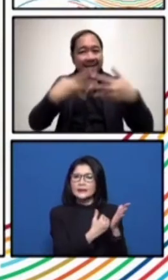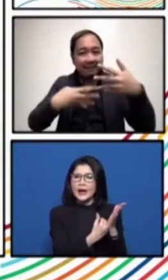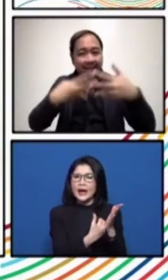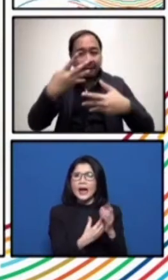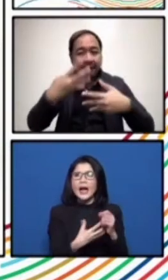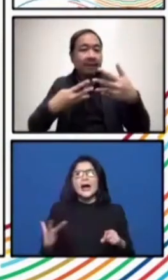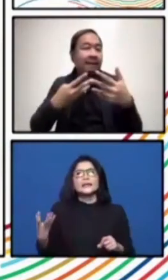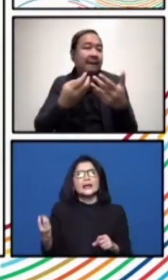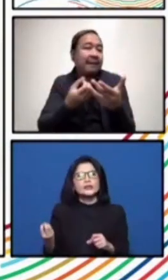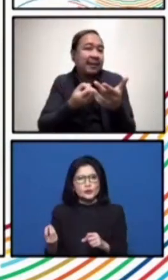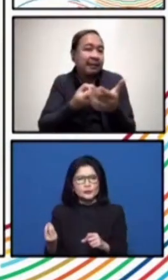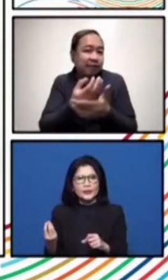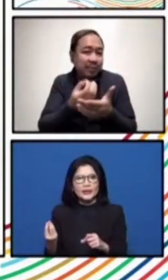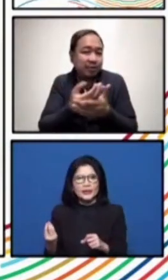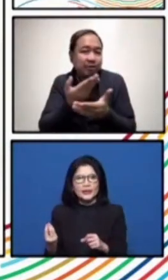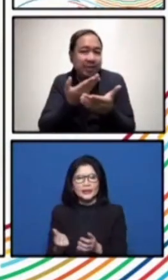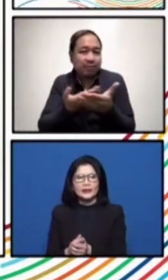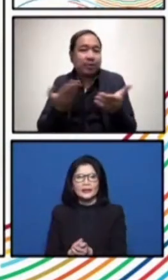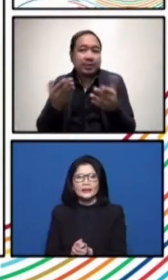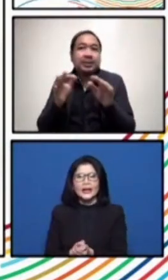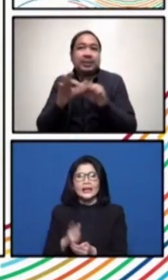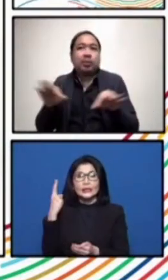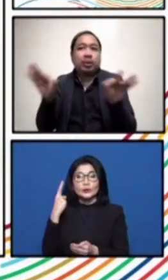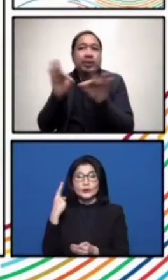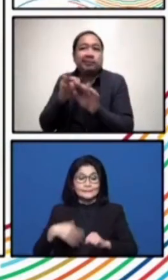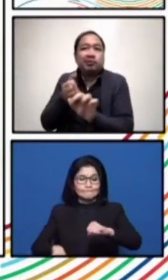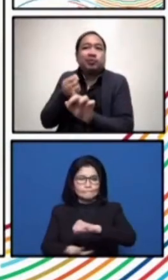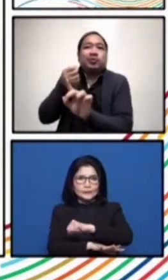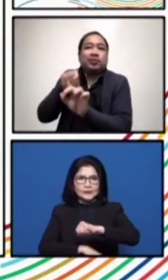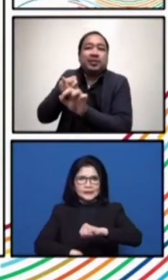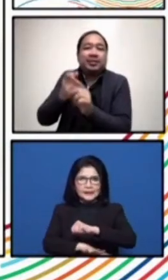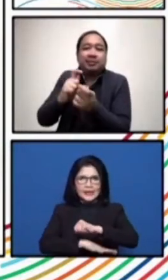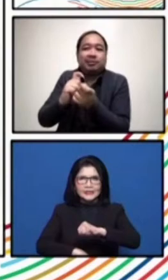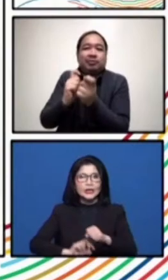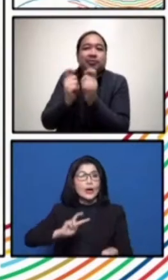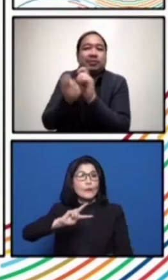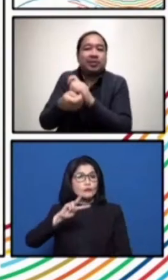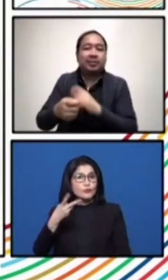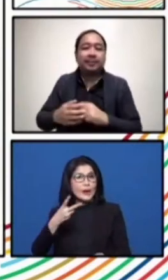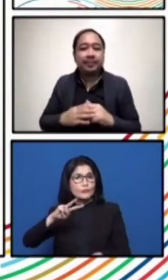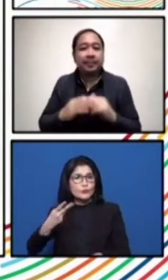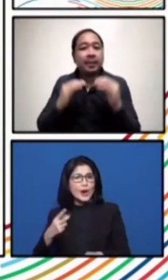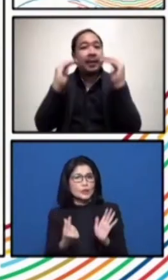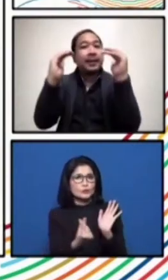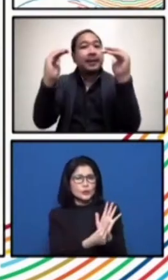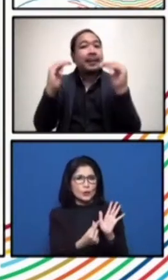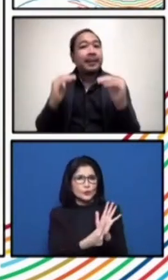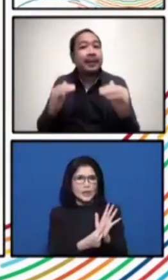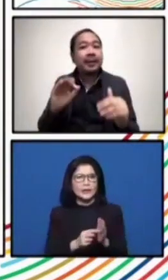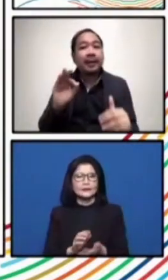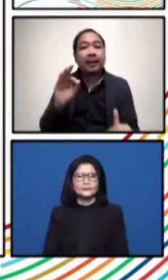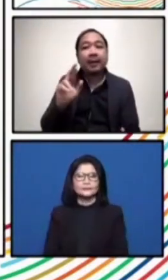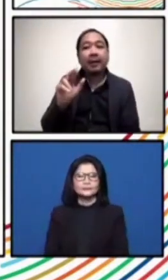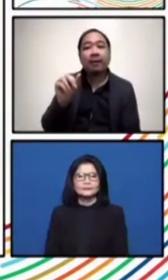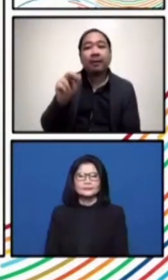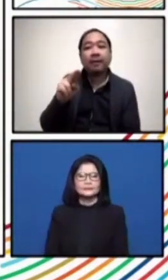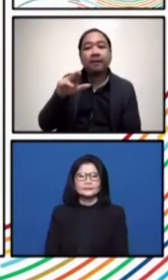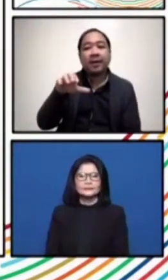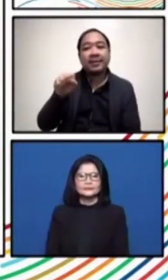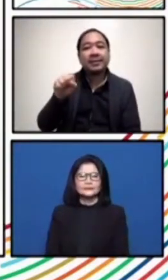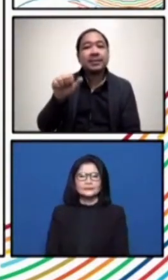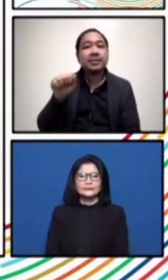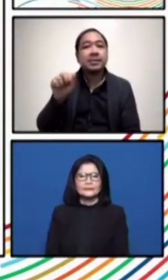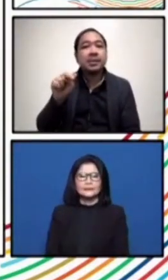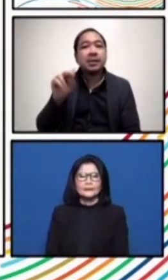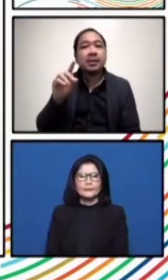uh and changes no way to move to our next panelists since Francis Anderson who will move us into